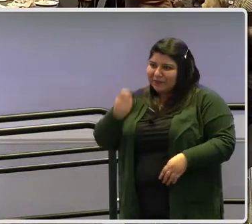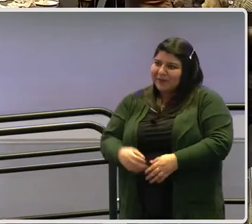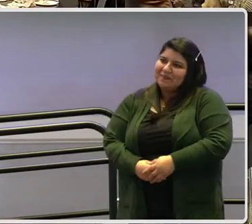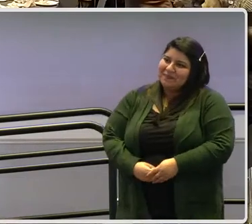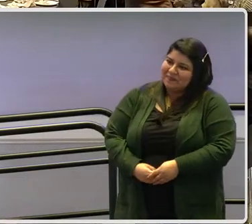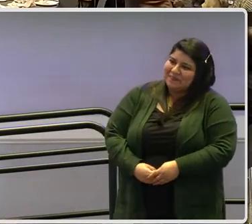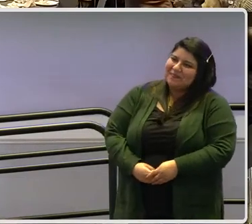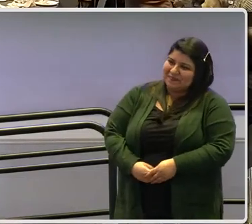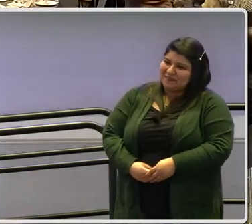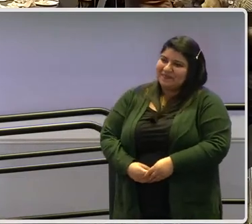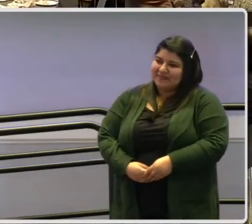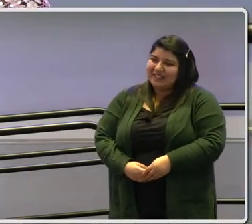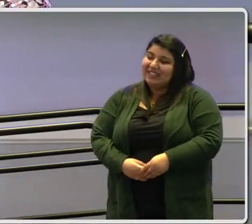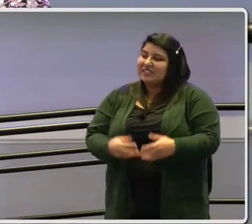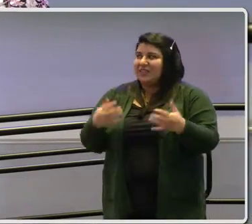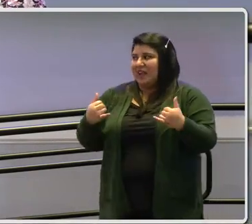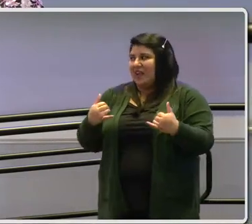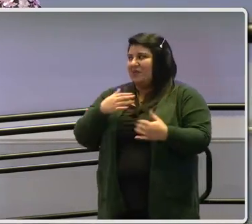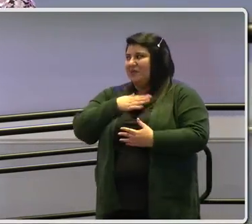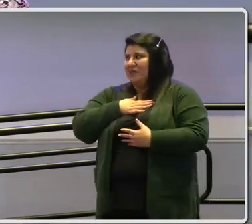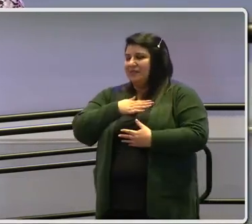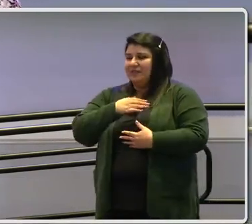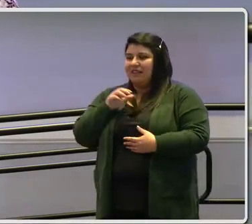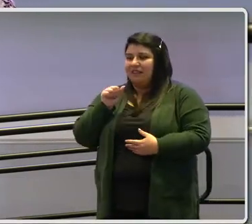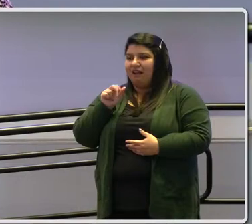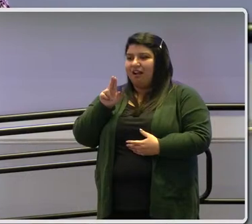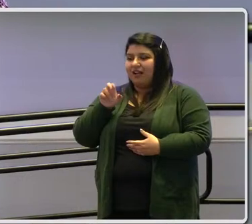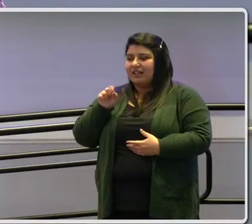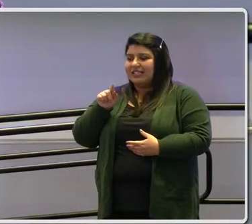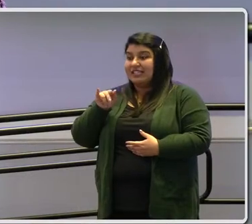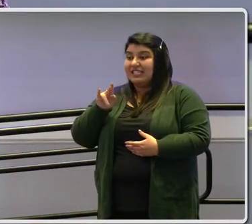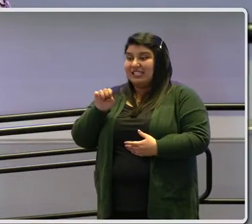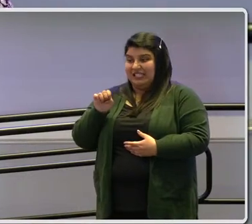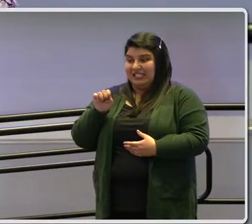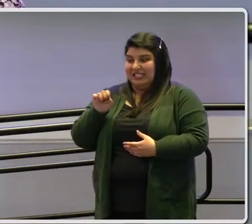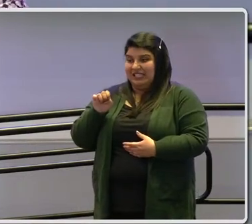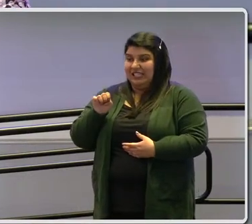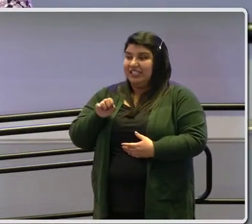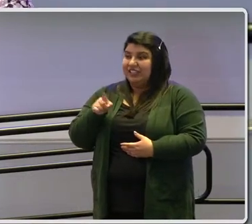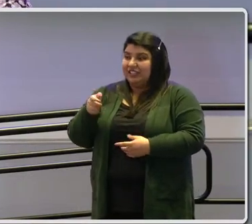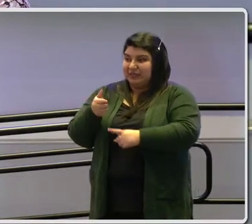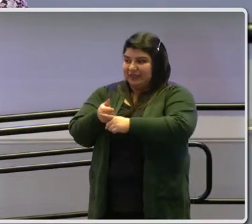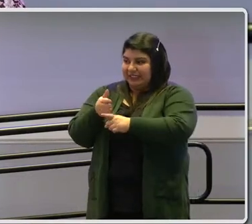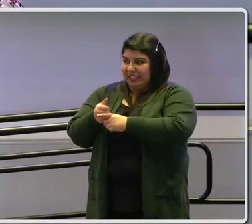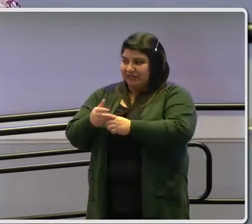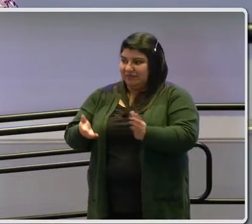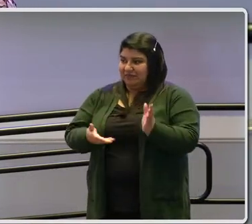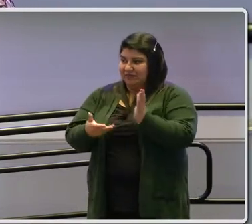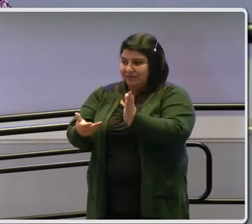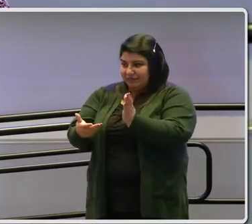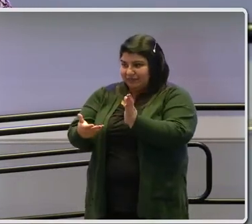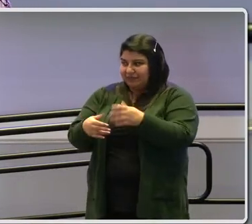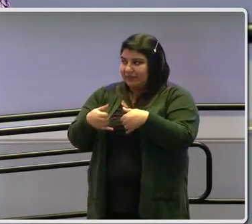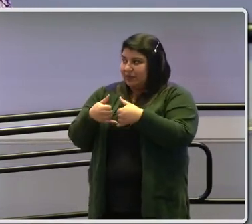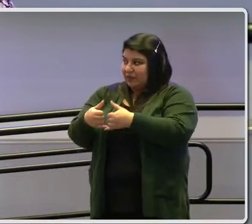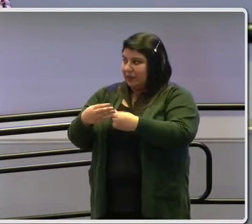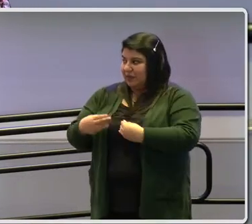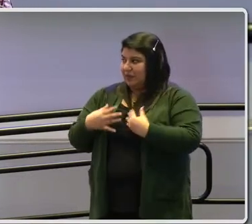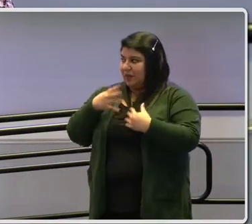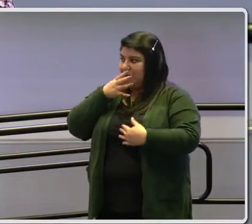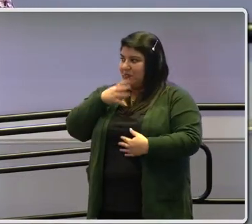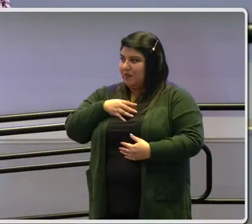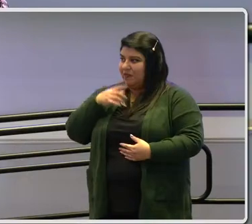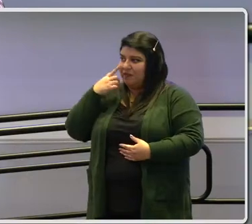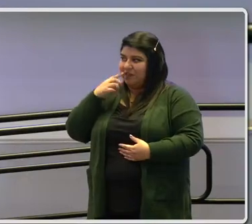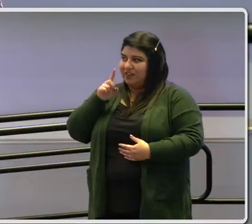It is now my pleasure to introduce Augustine Urikumbura, who will present the Inspiring Women Award